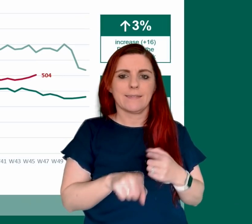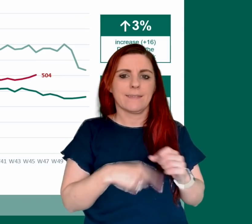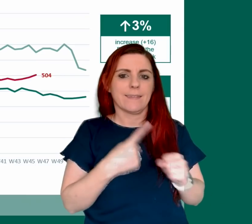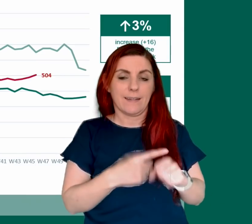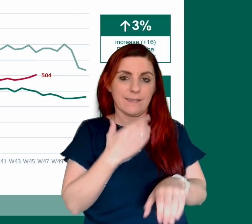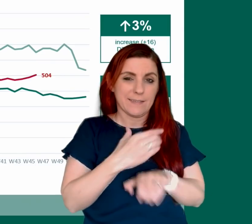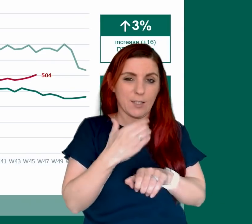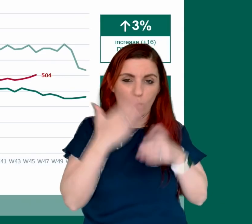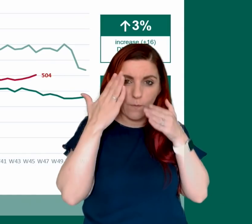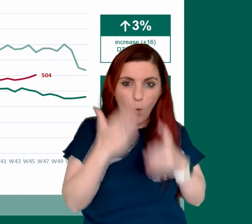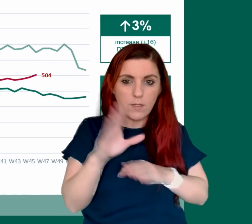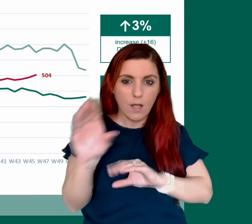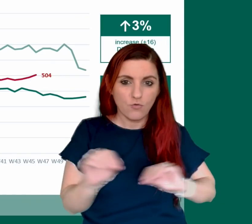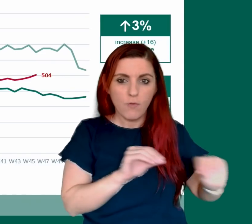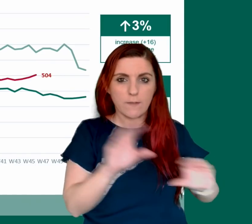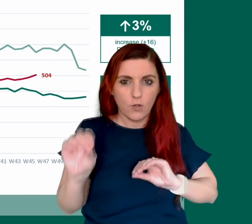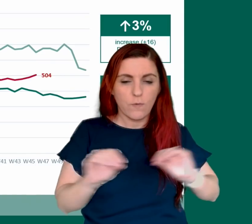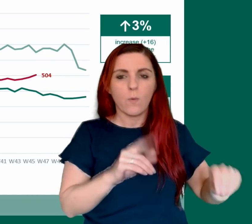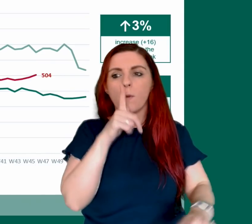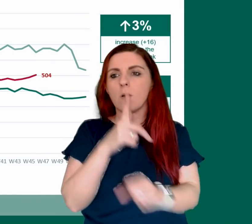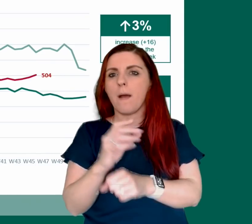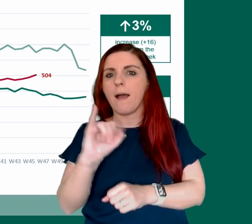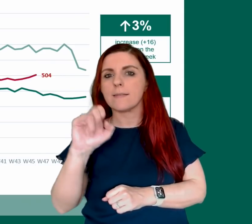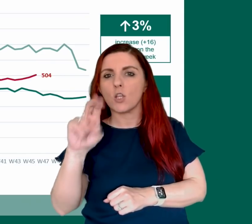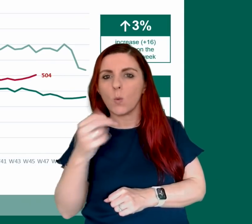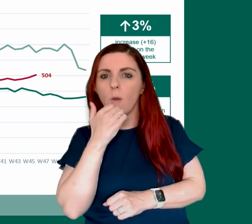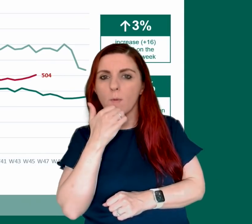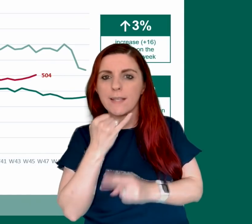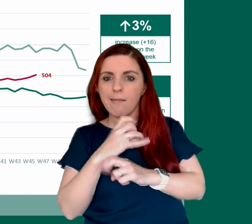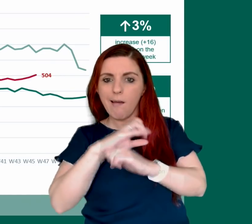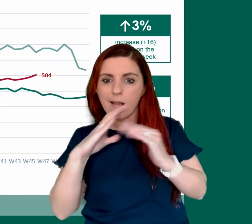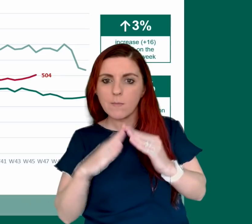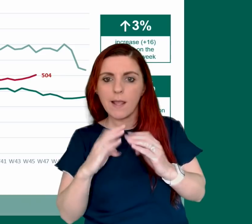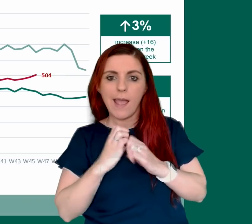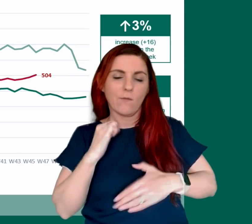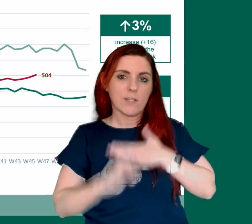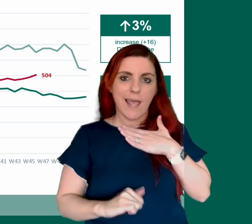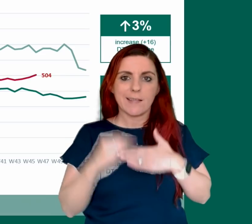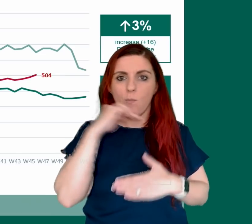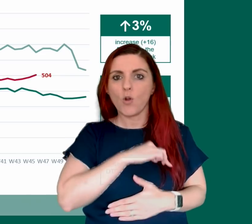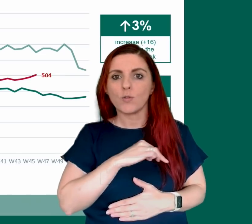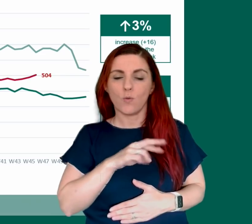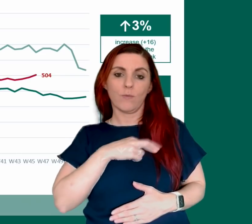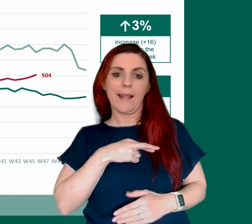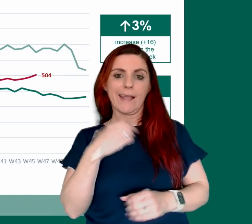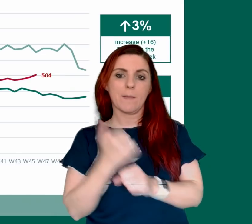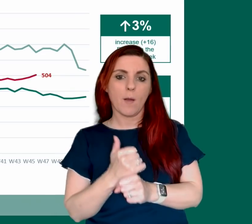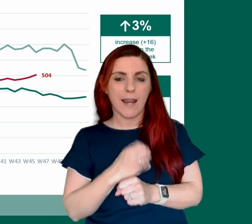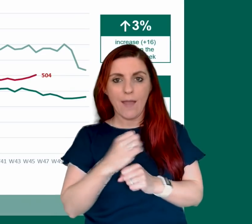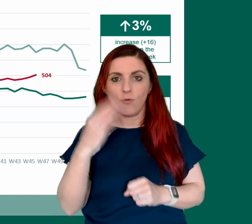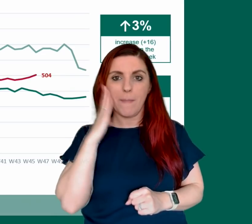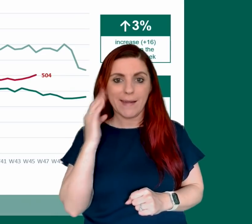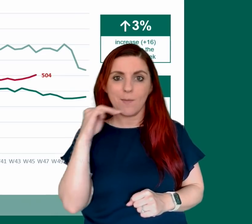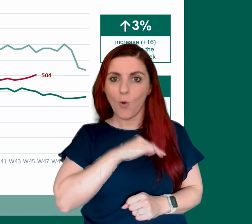continued focus, because when we talk about the ICU capacity within our acute hospitals, every bed counts. So it really is about trying to move people through